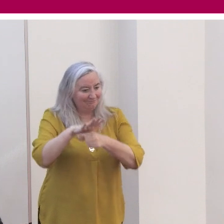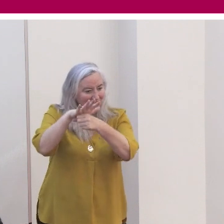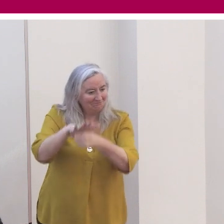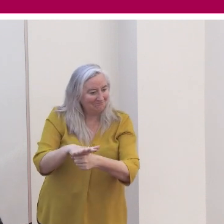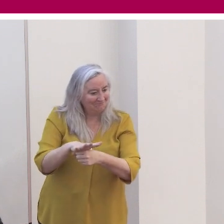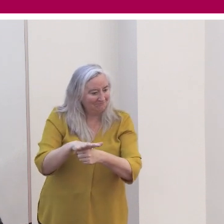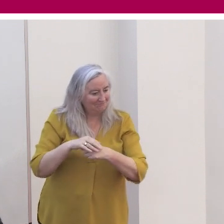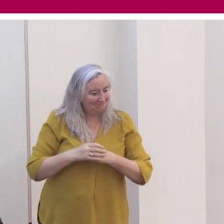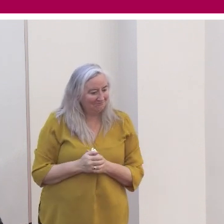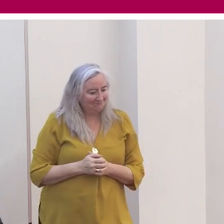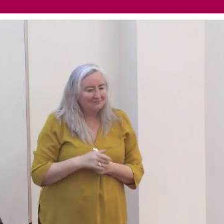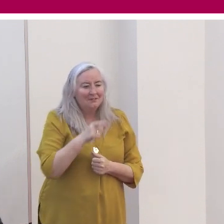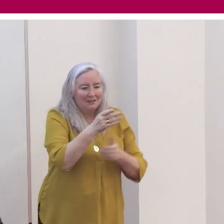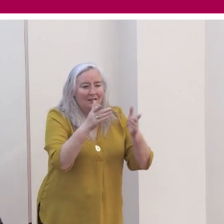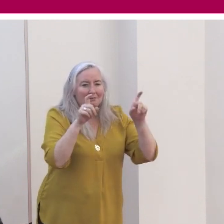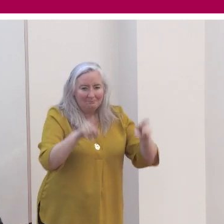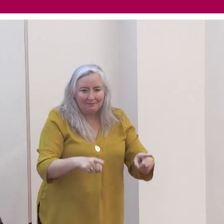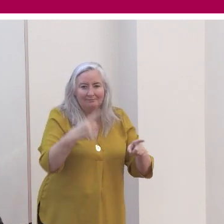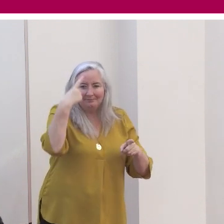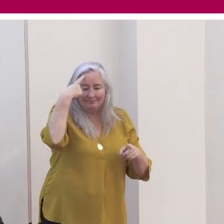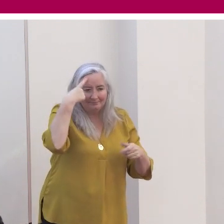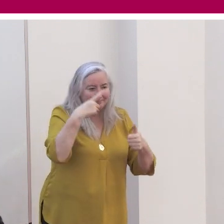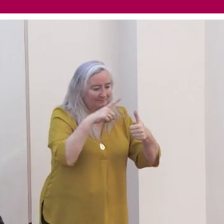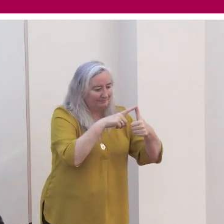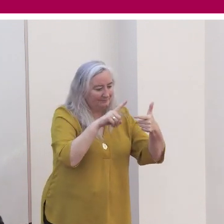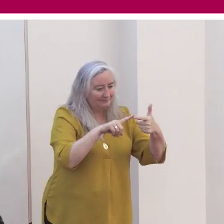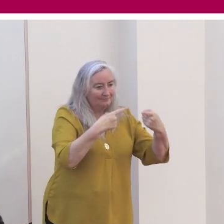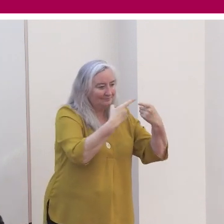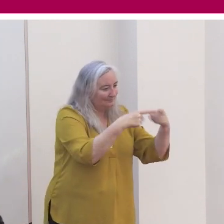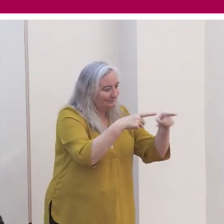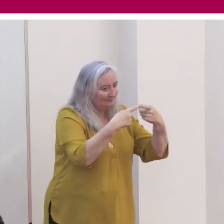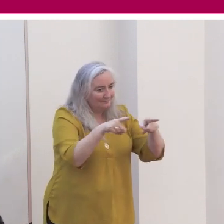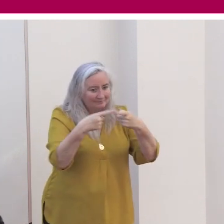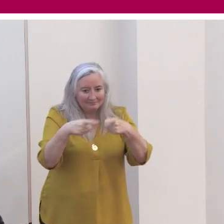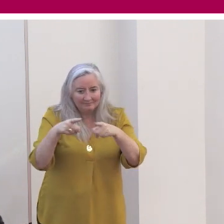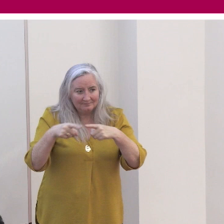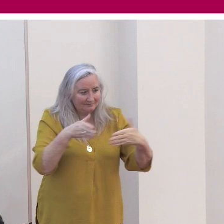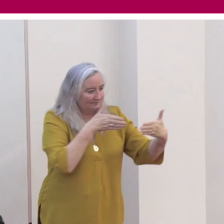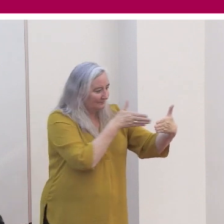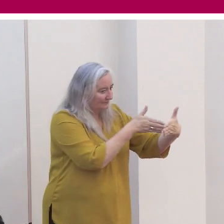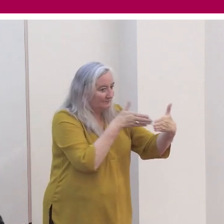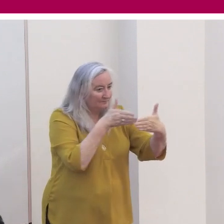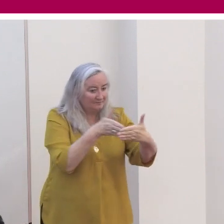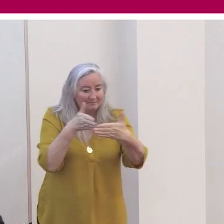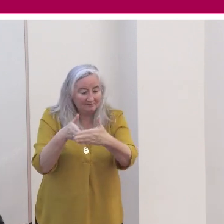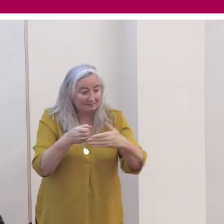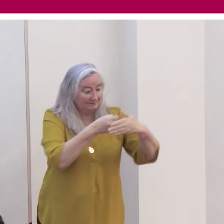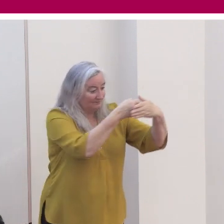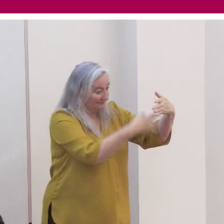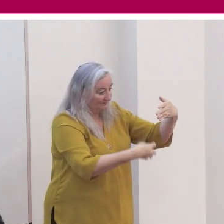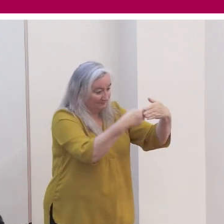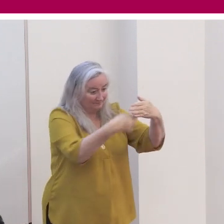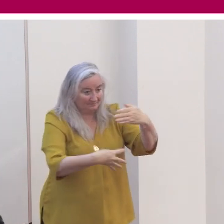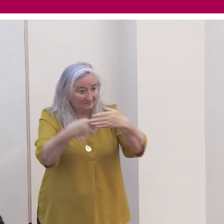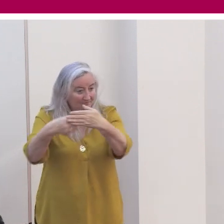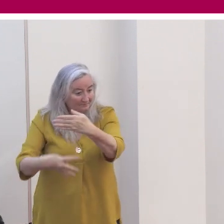situation, where either because they're living in an institution and they don't have the